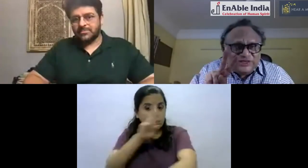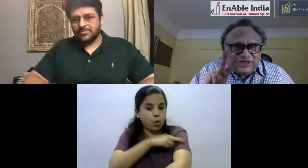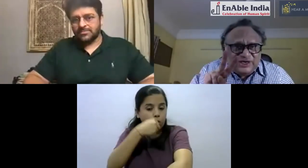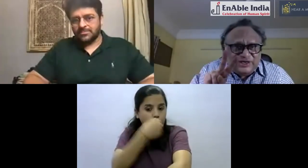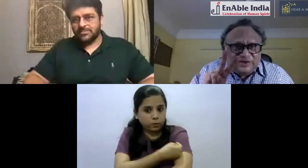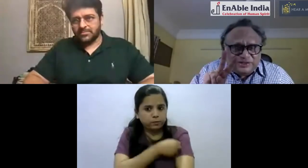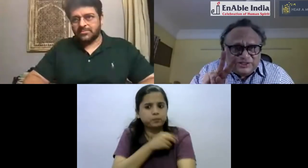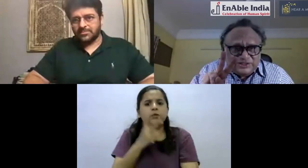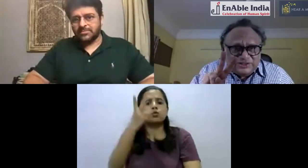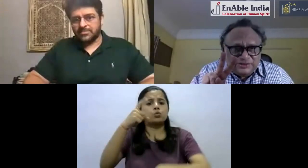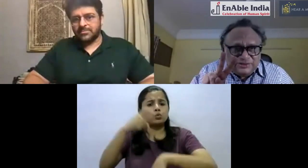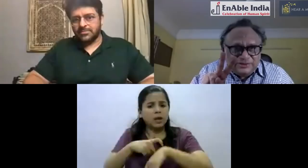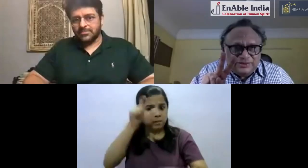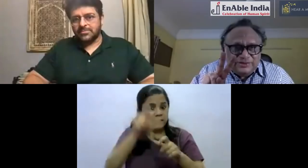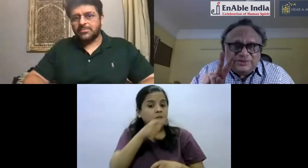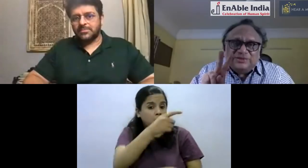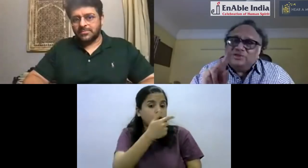twice vaccinated doctors